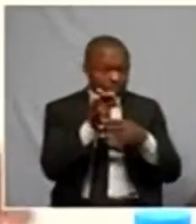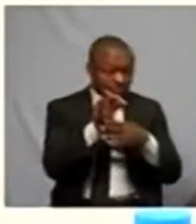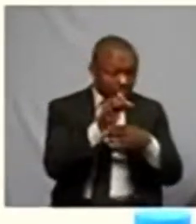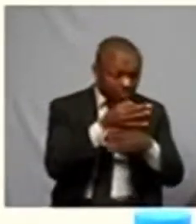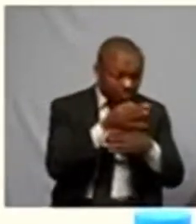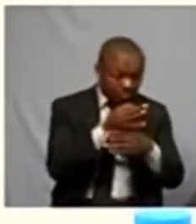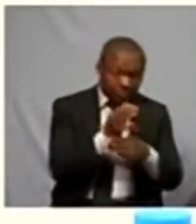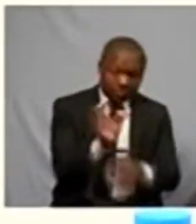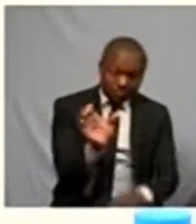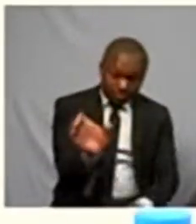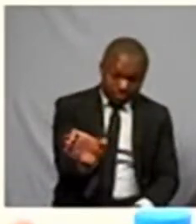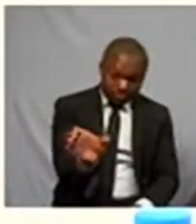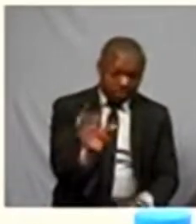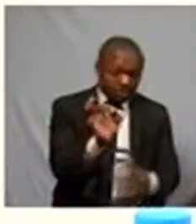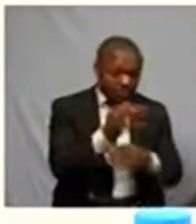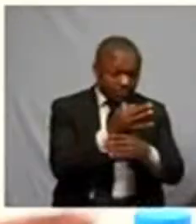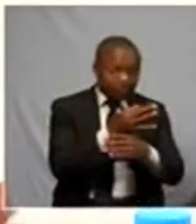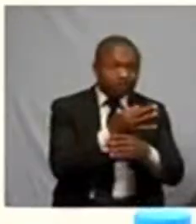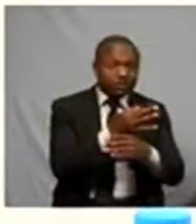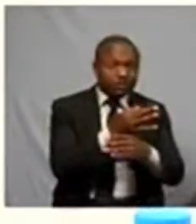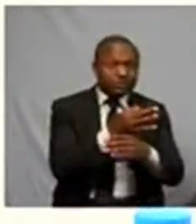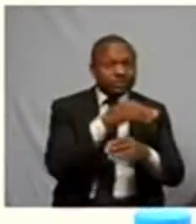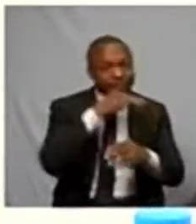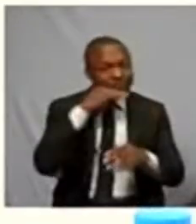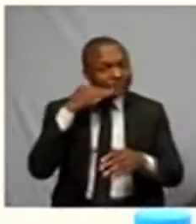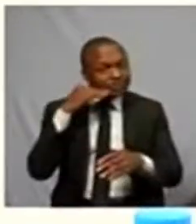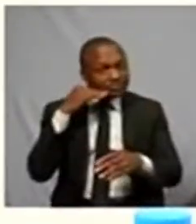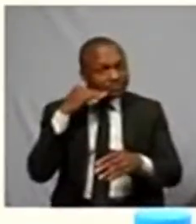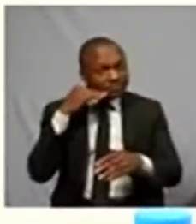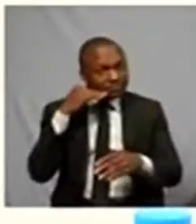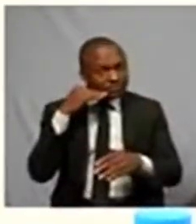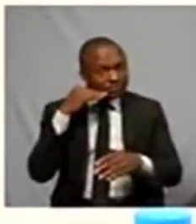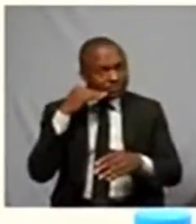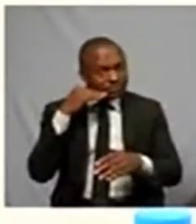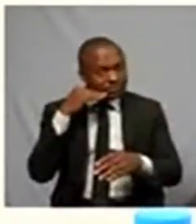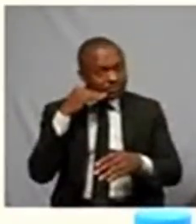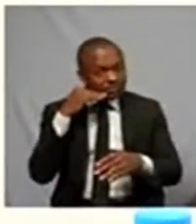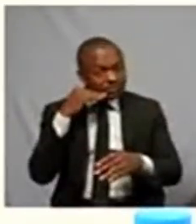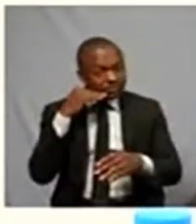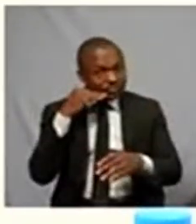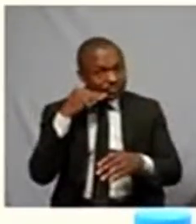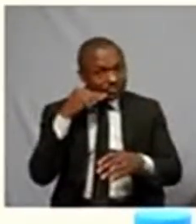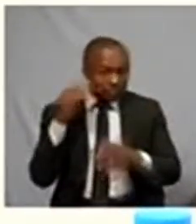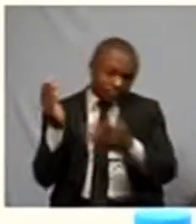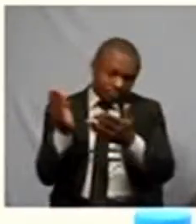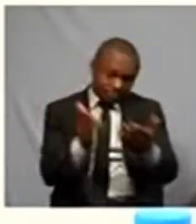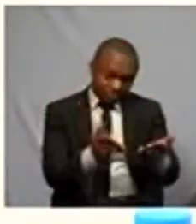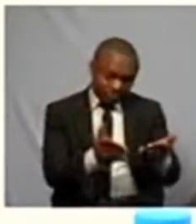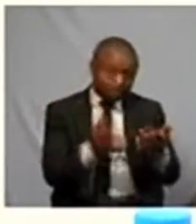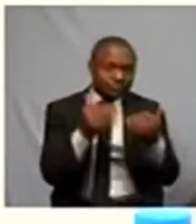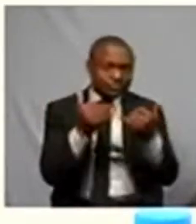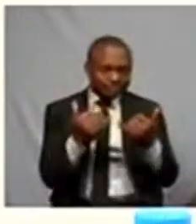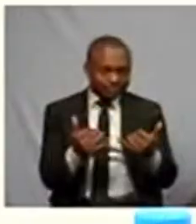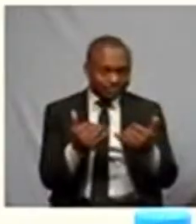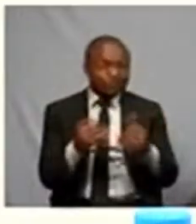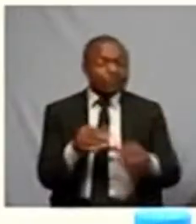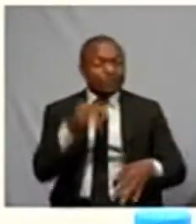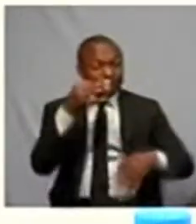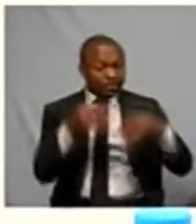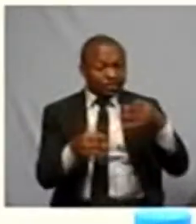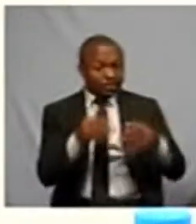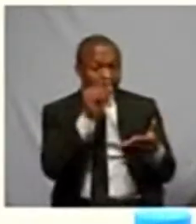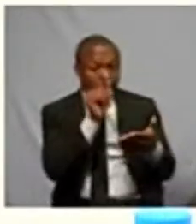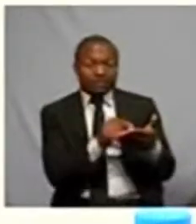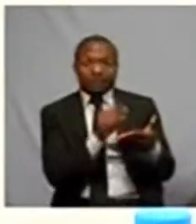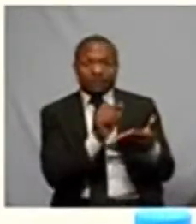now fish farming through cages has come on board. But then, if this